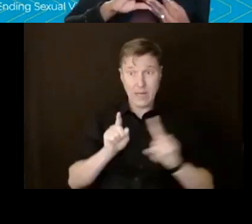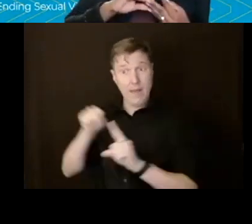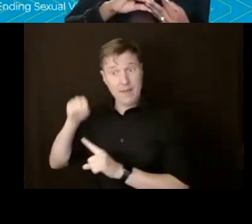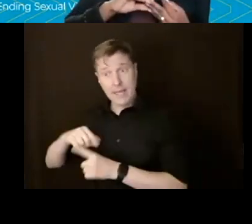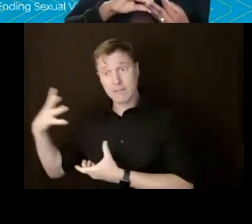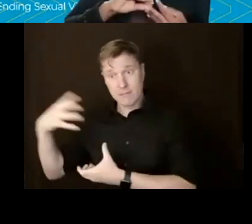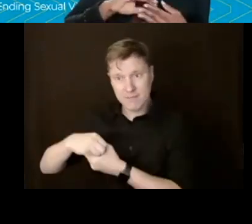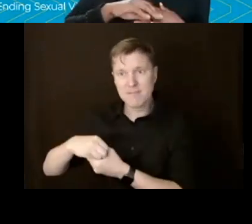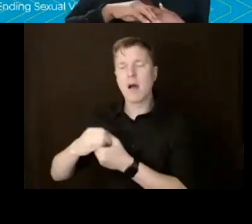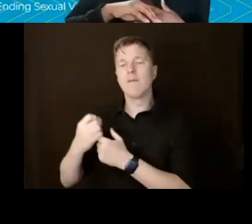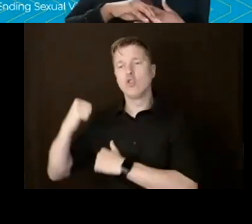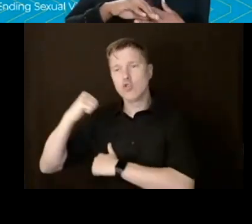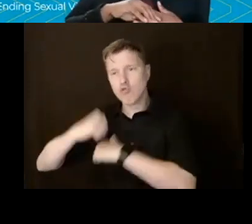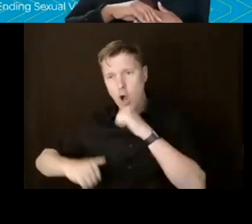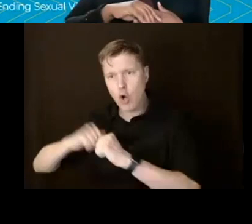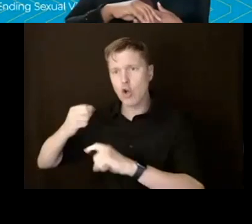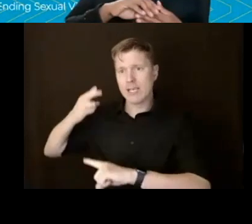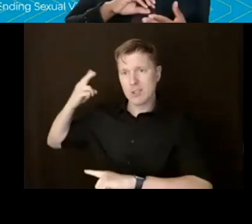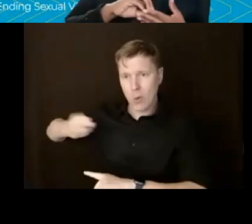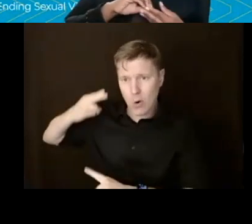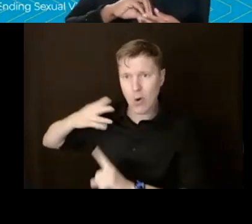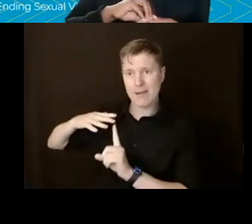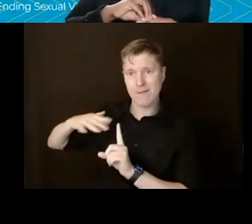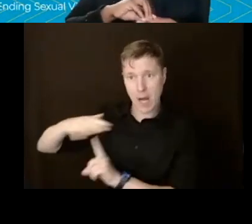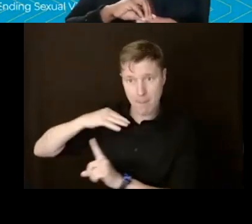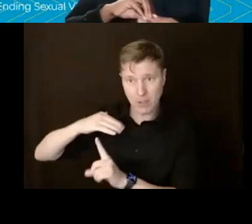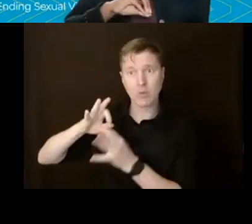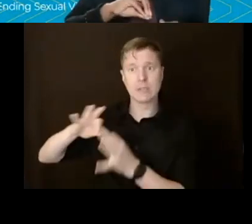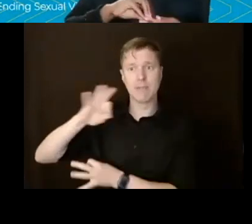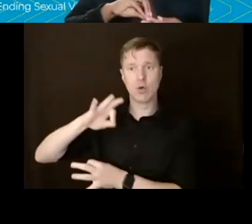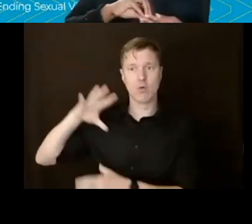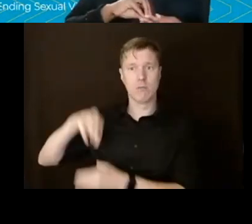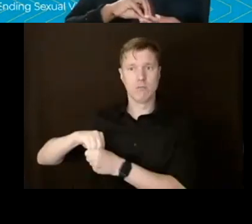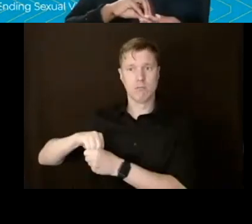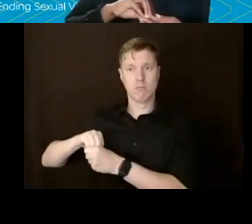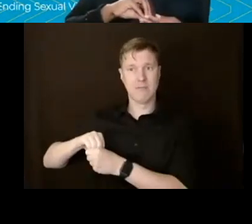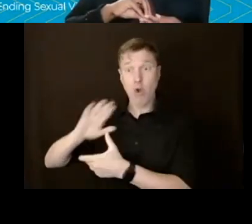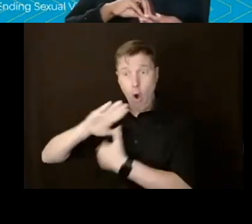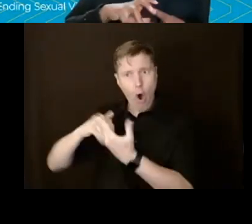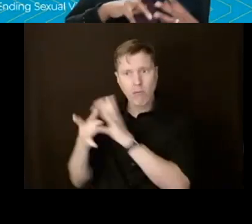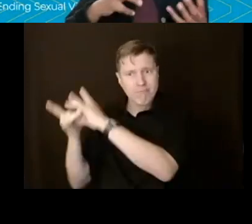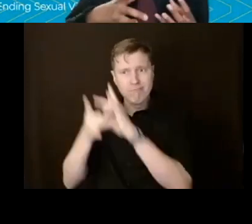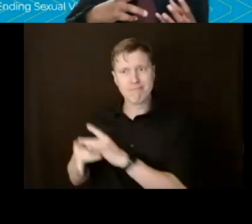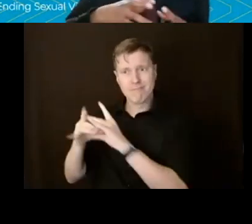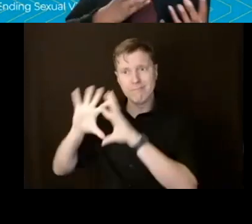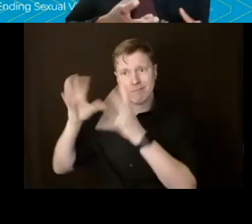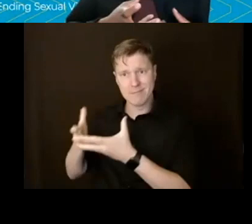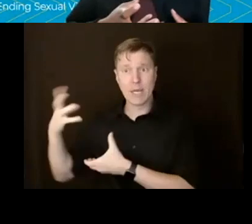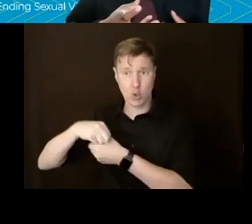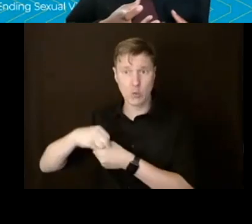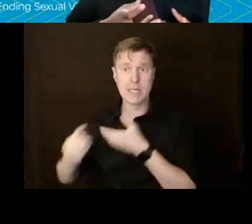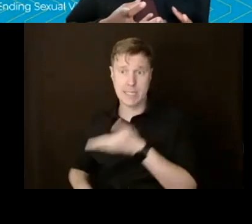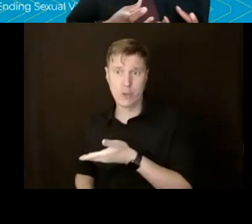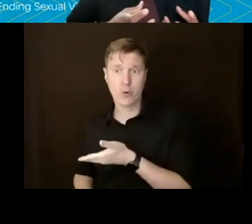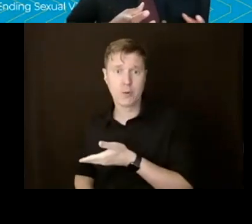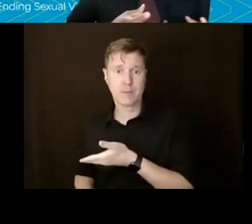of structural, historical, environmental, and spiritual, which are all connected, as is everything else in the human